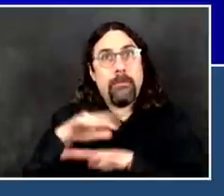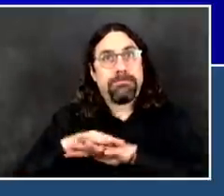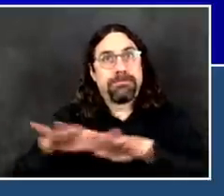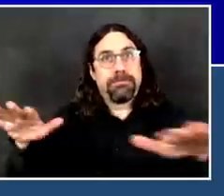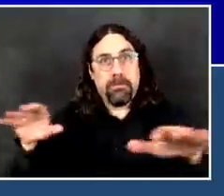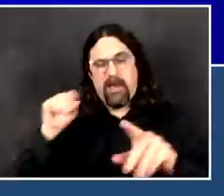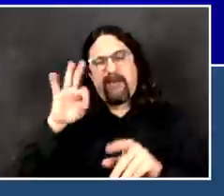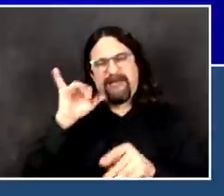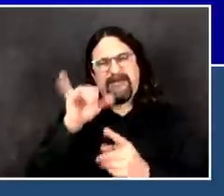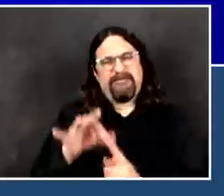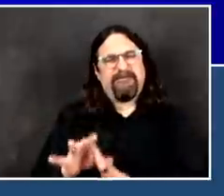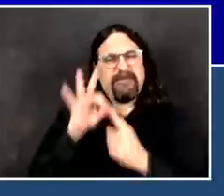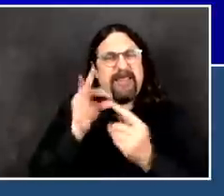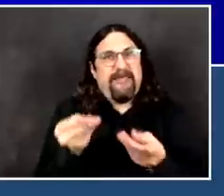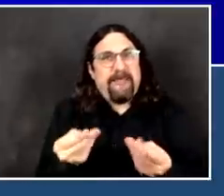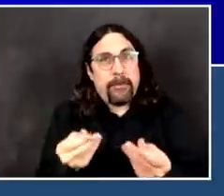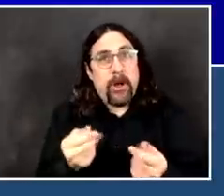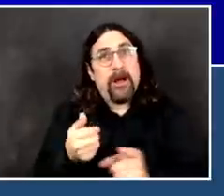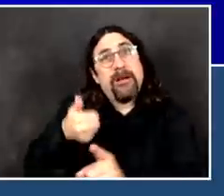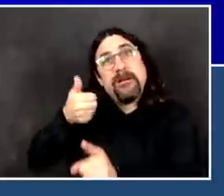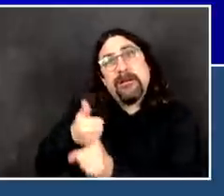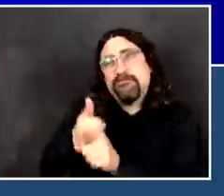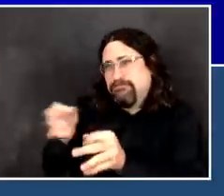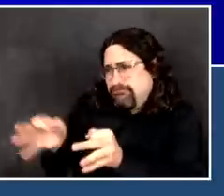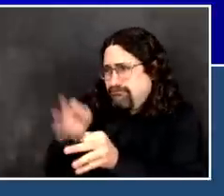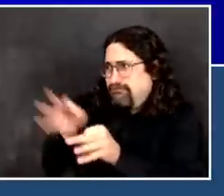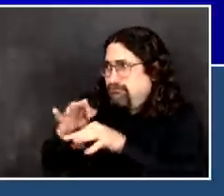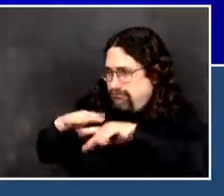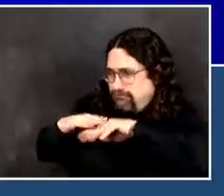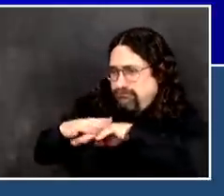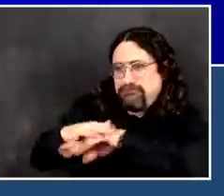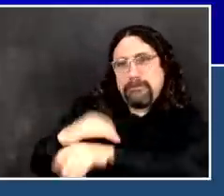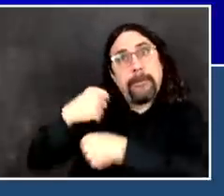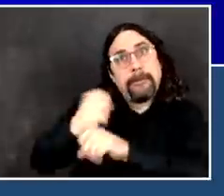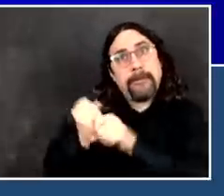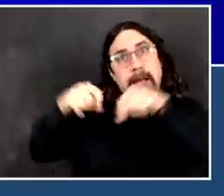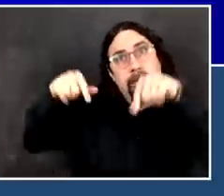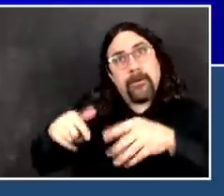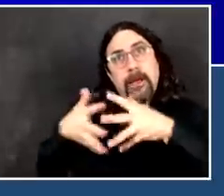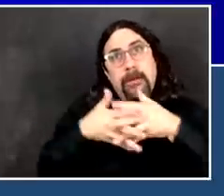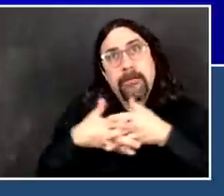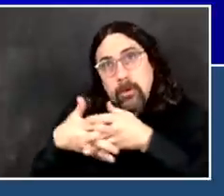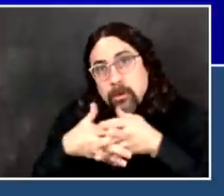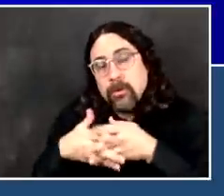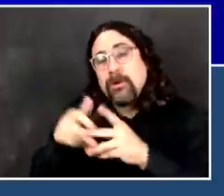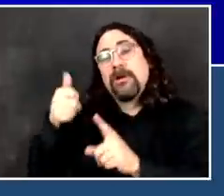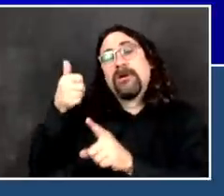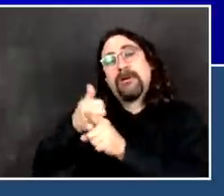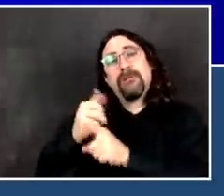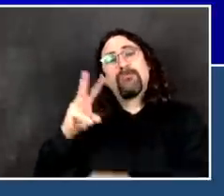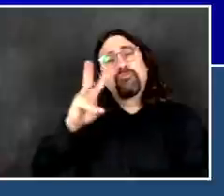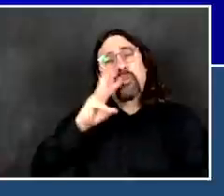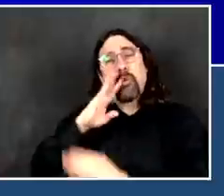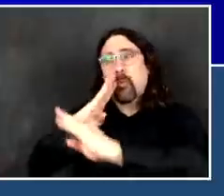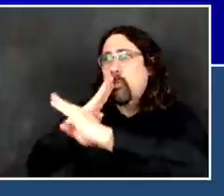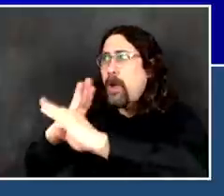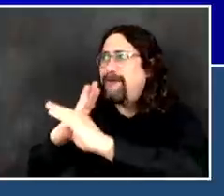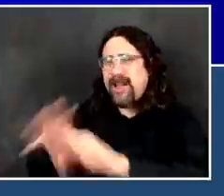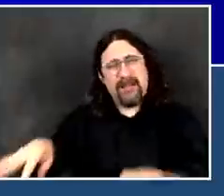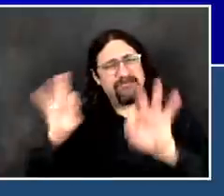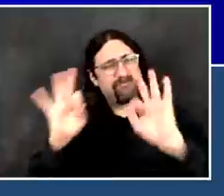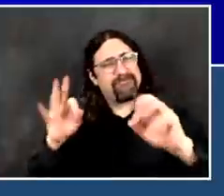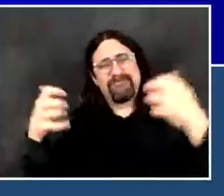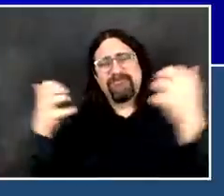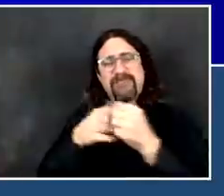So 1 million square yards already here. That will create enough for 400,000 more surgical gowns. And I have an